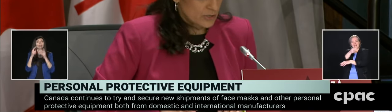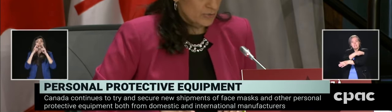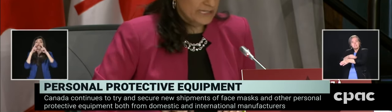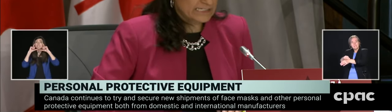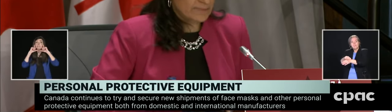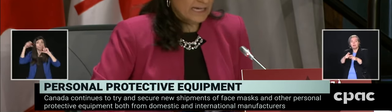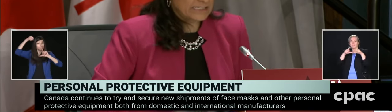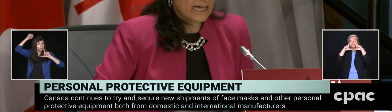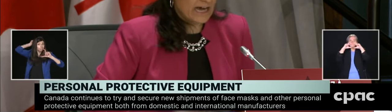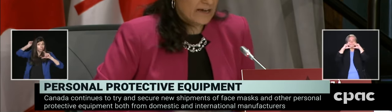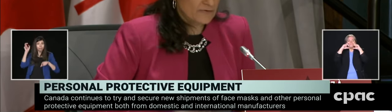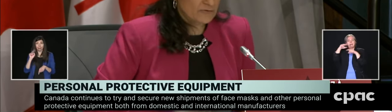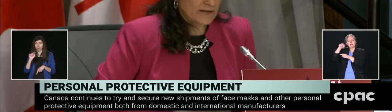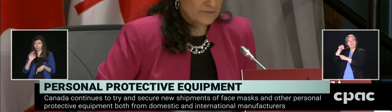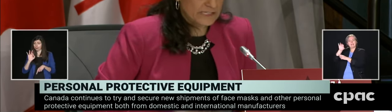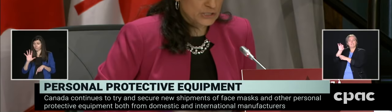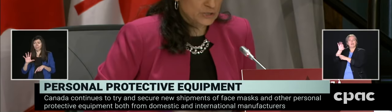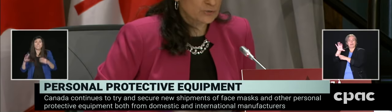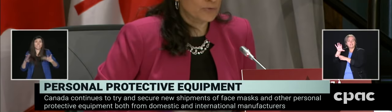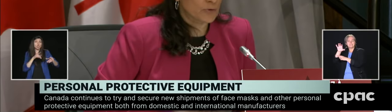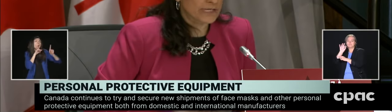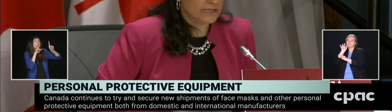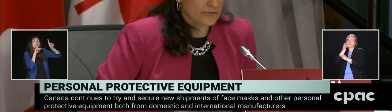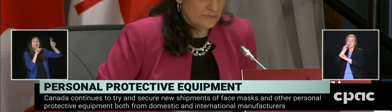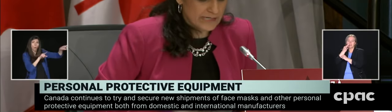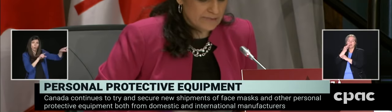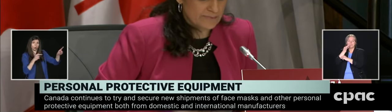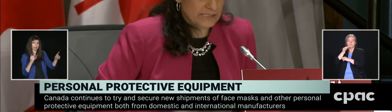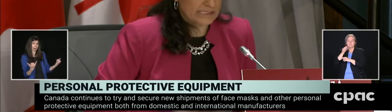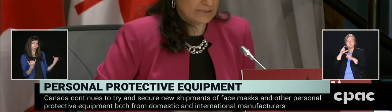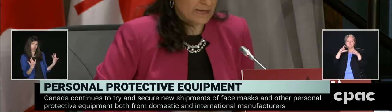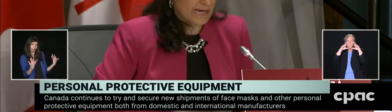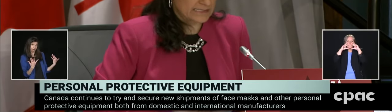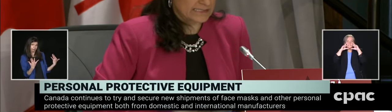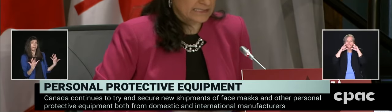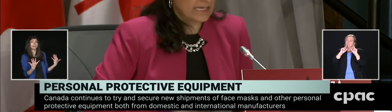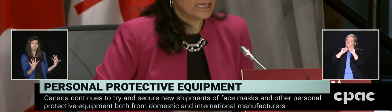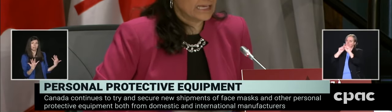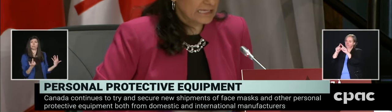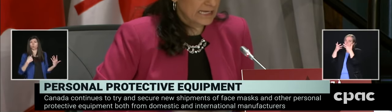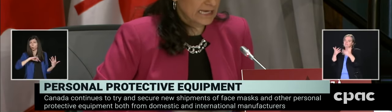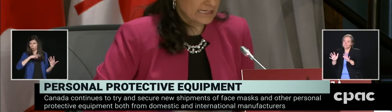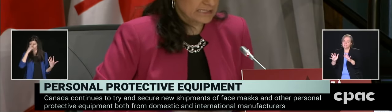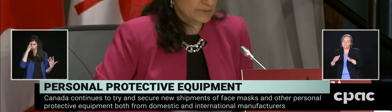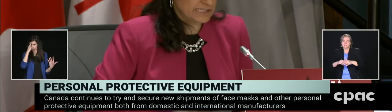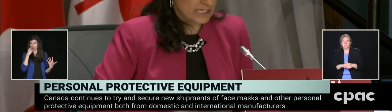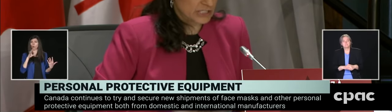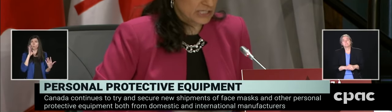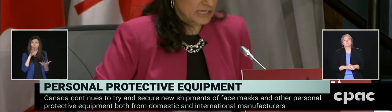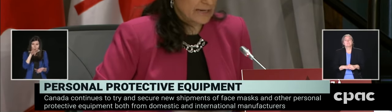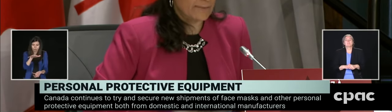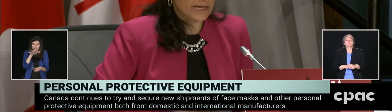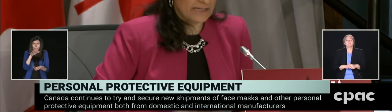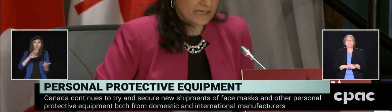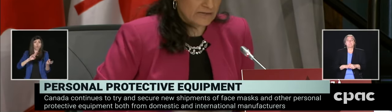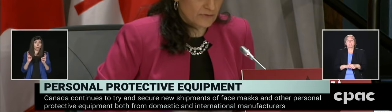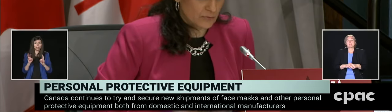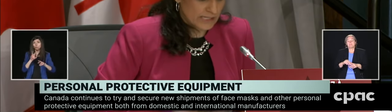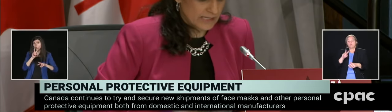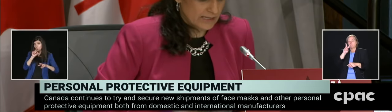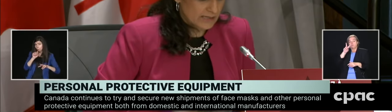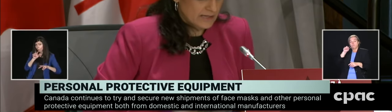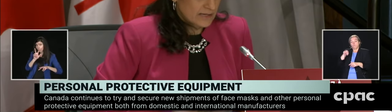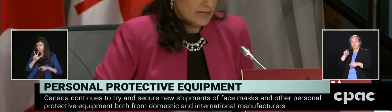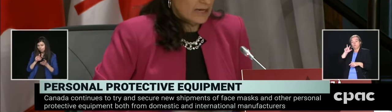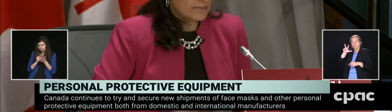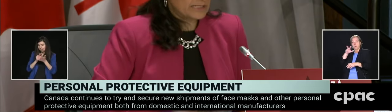order. We expect to have roughly 2.3 million masks in Canada's possession by the end of the